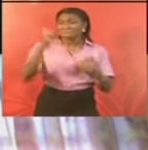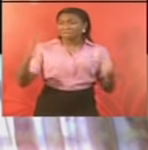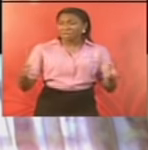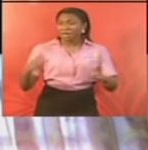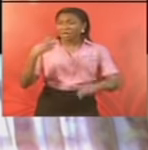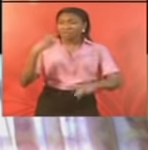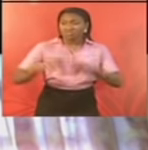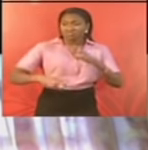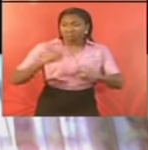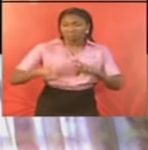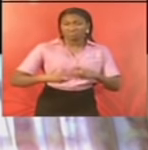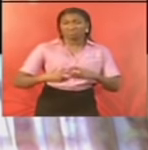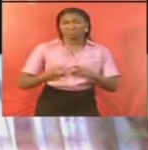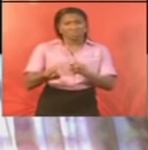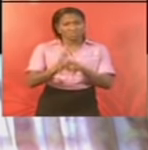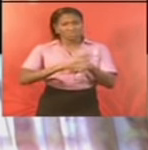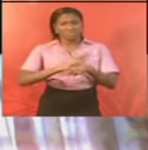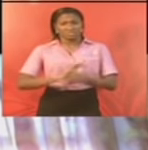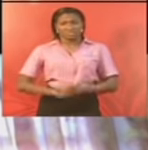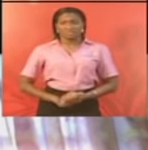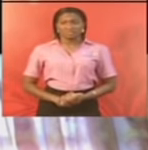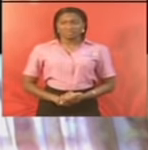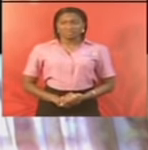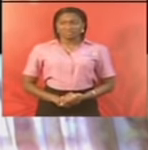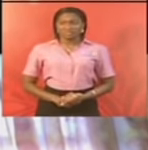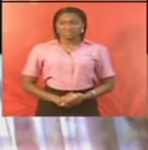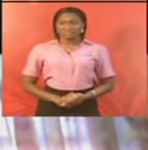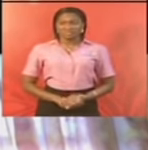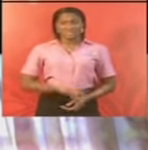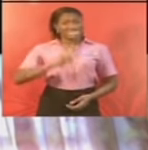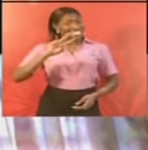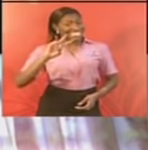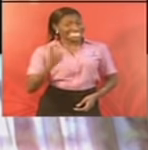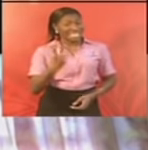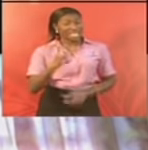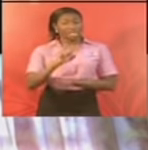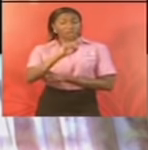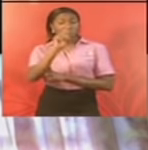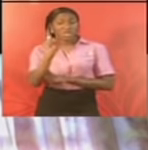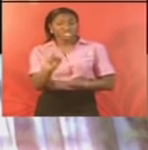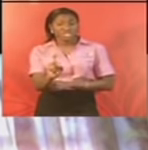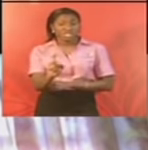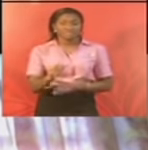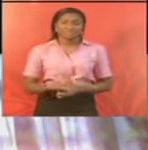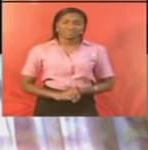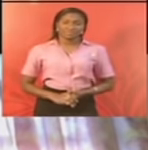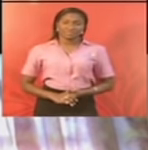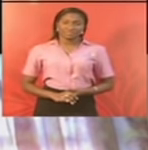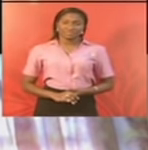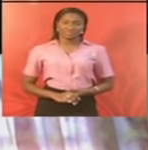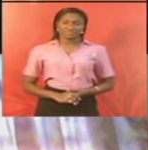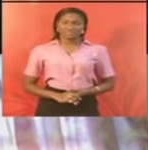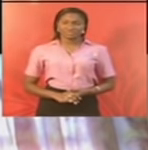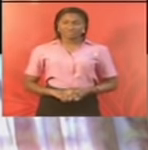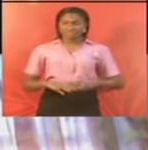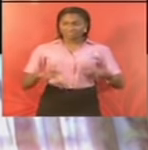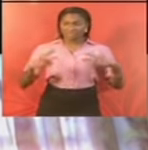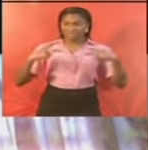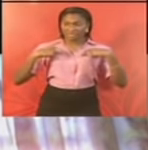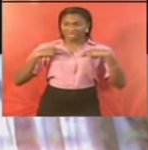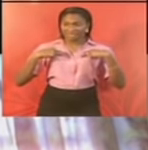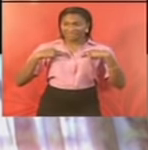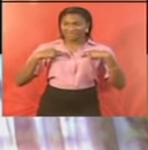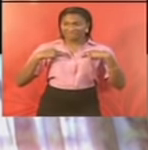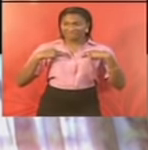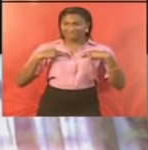if you can pick the top 3? And my second question, there's an experiment that's now taking place overseas. I don't remember